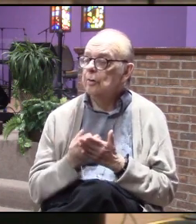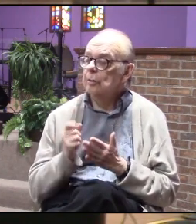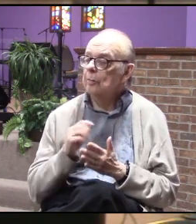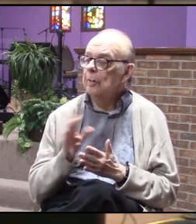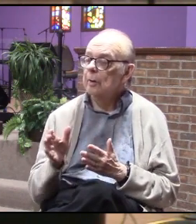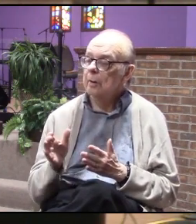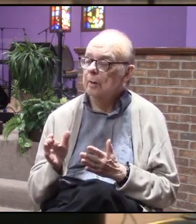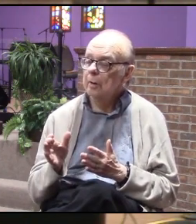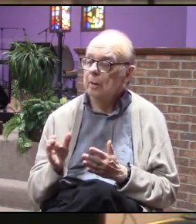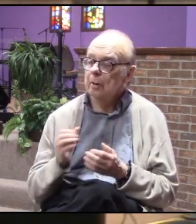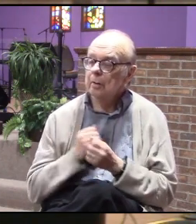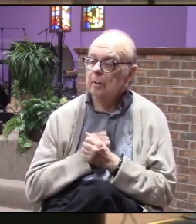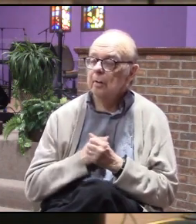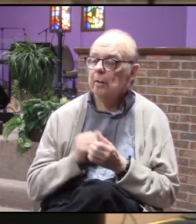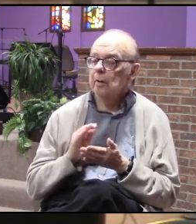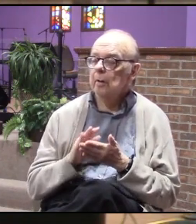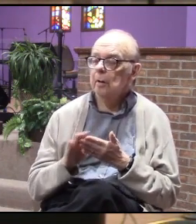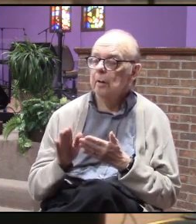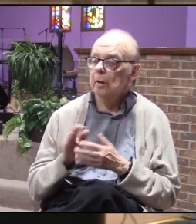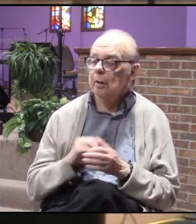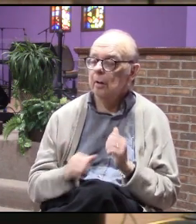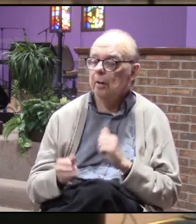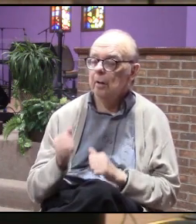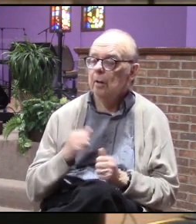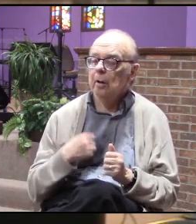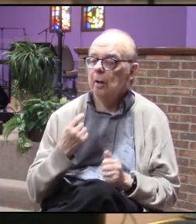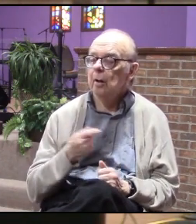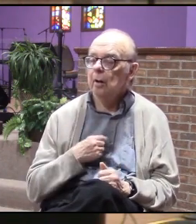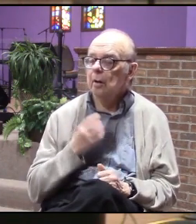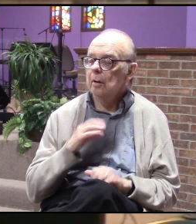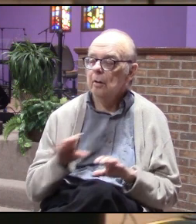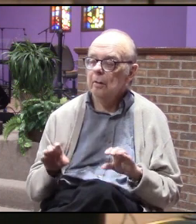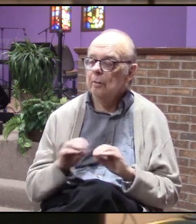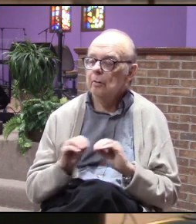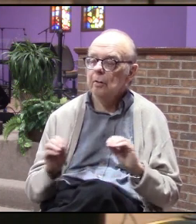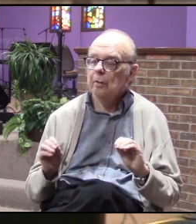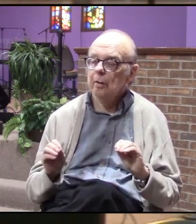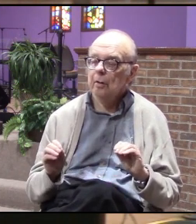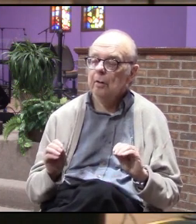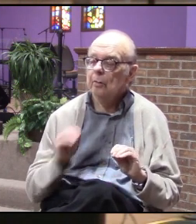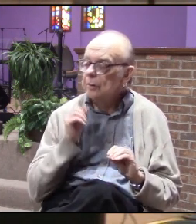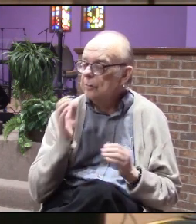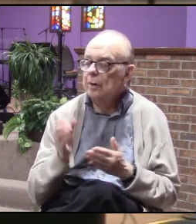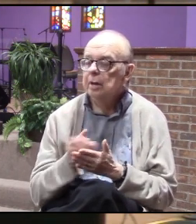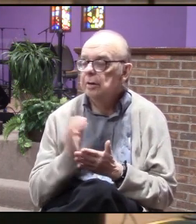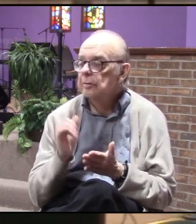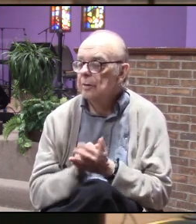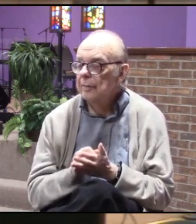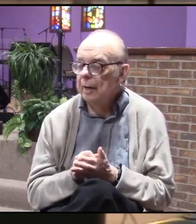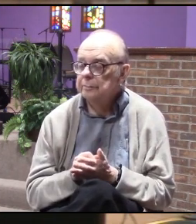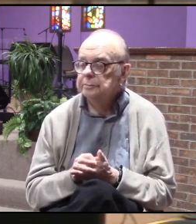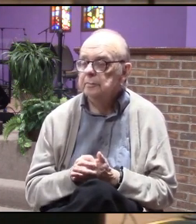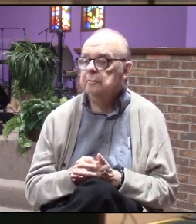goodwill, and loving kindness for which we do not deserve.